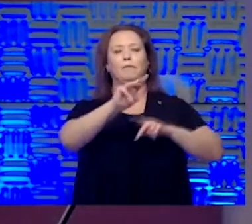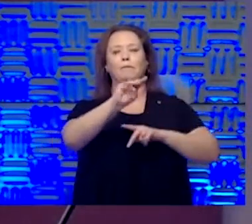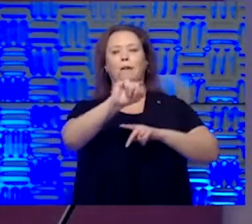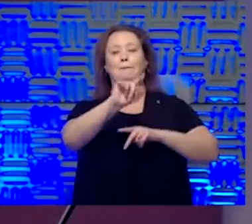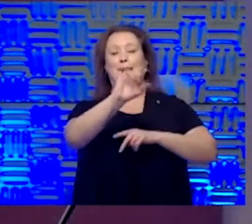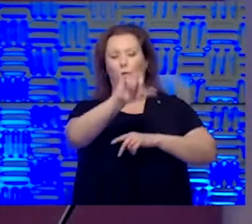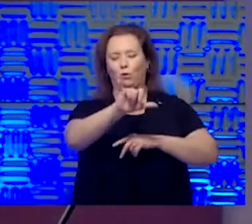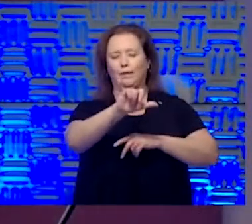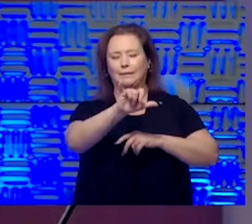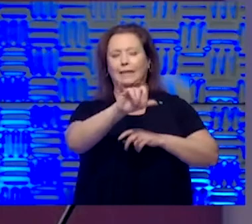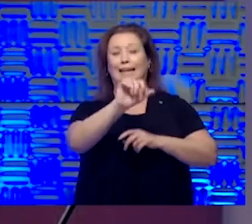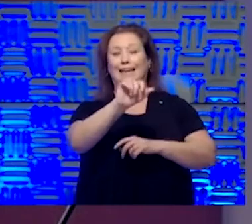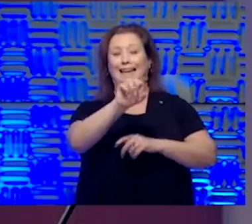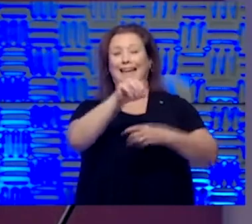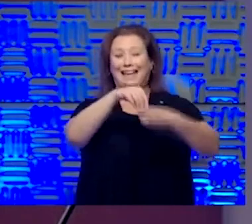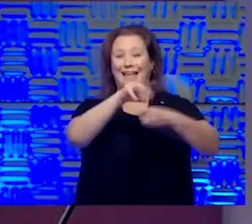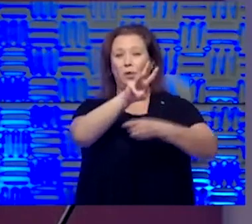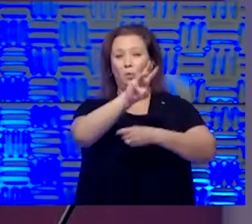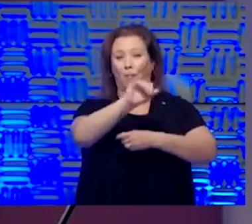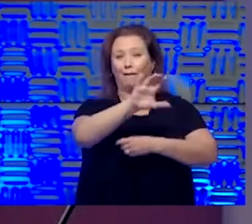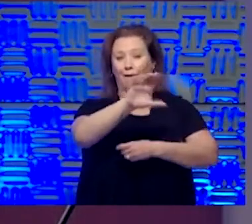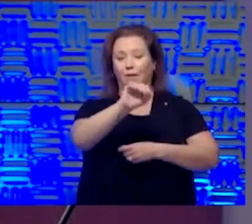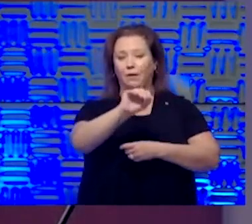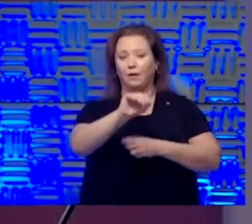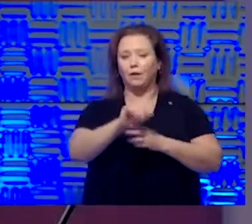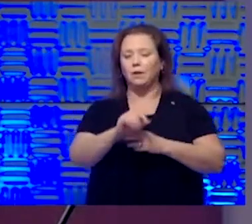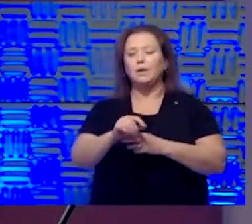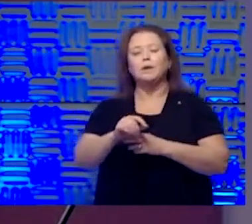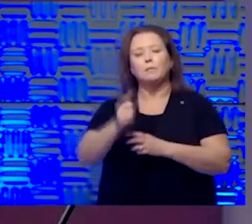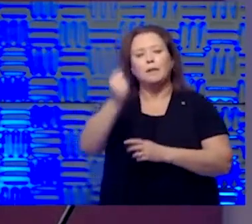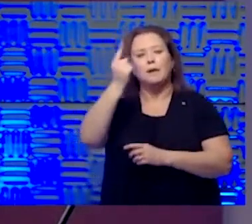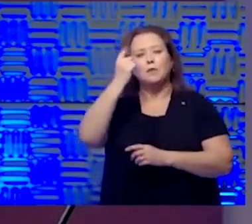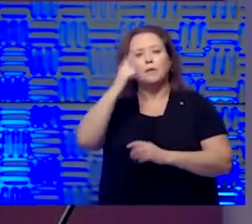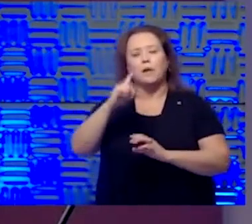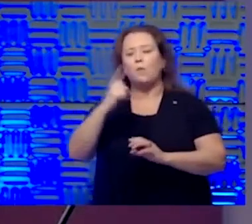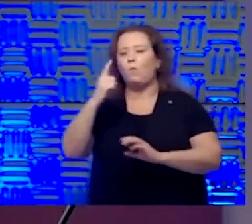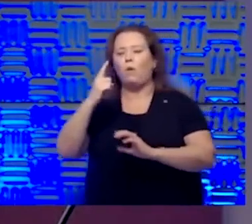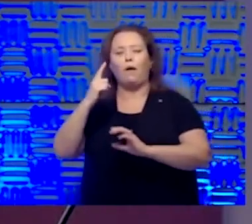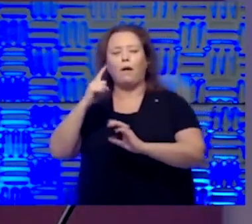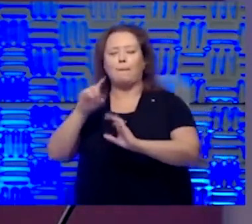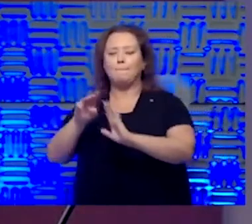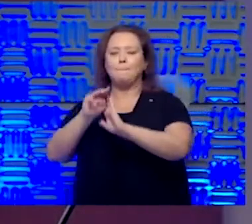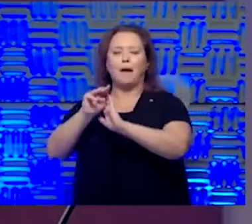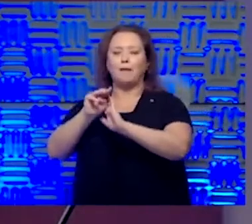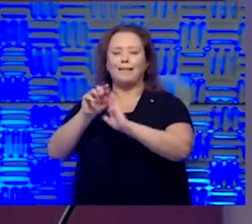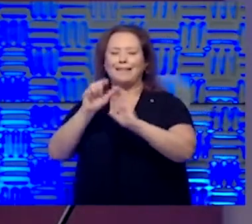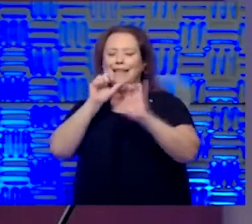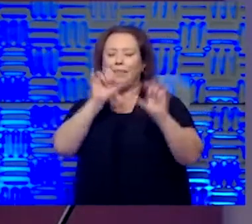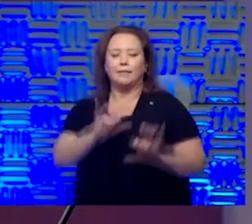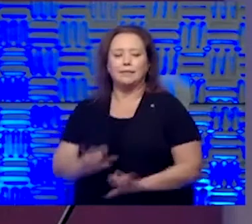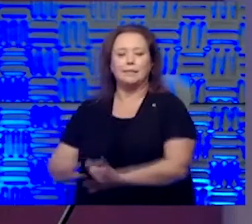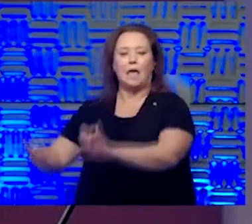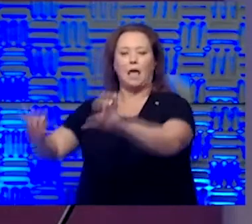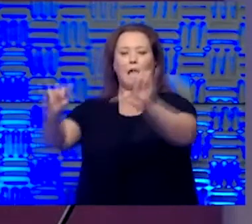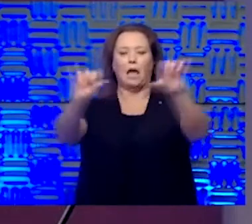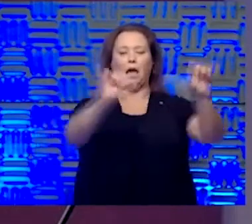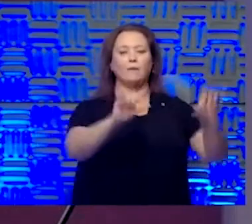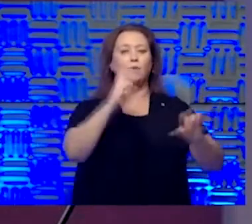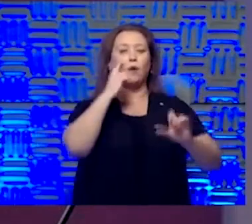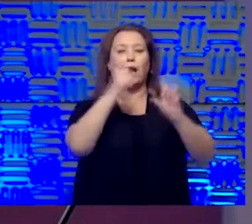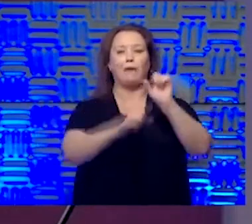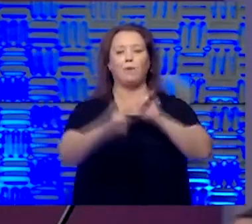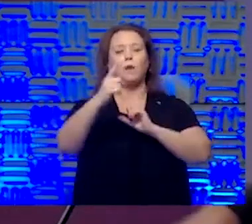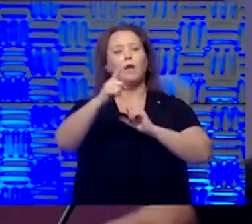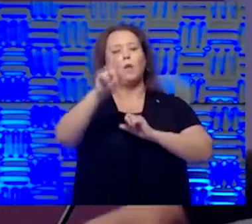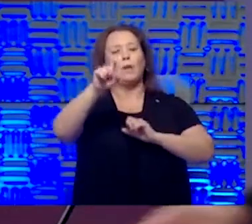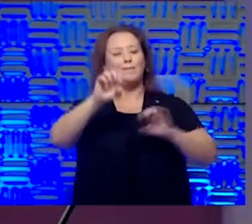have to realize that one model does not fit all. We have to adjust and educate